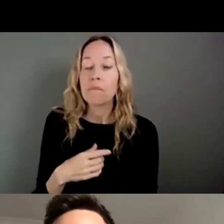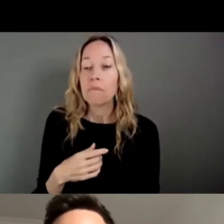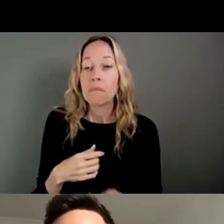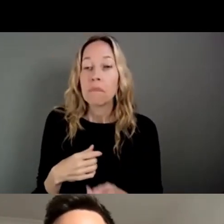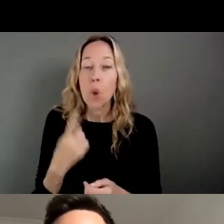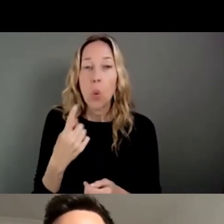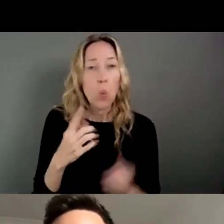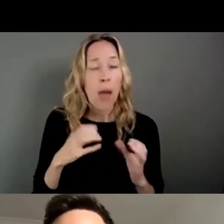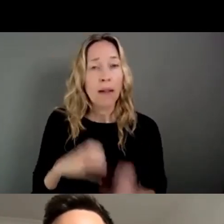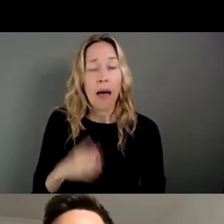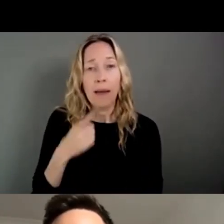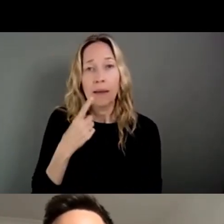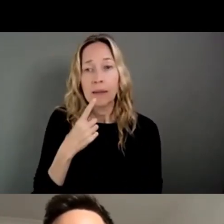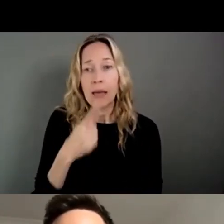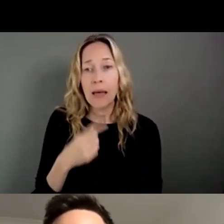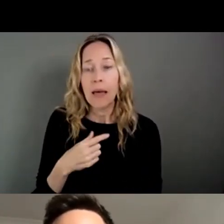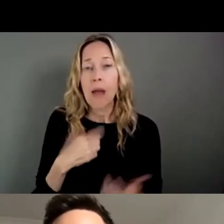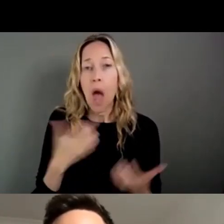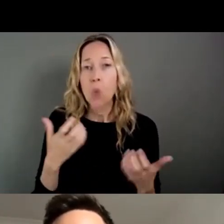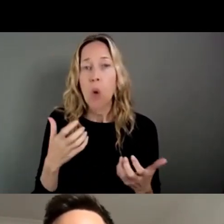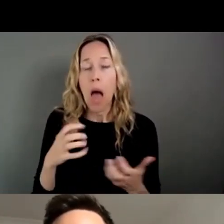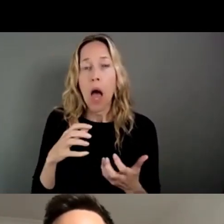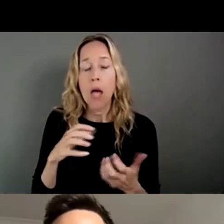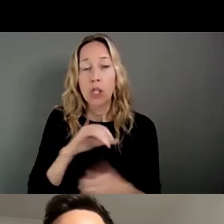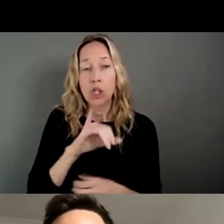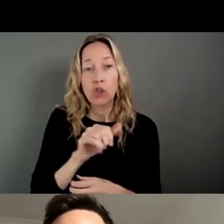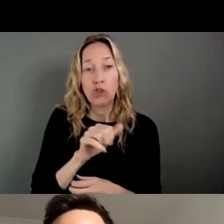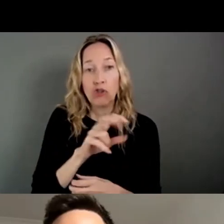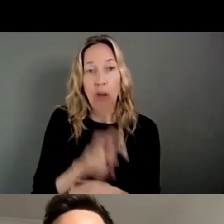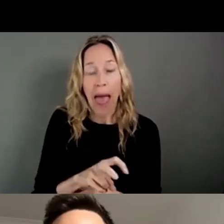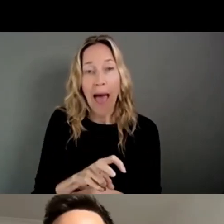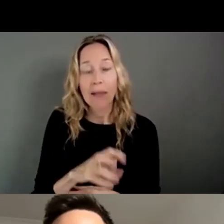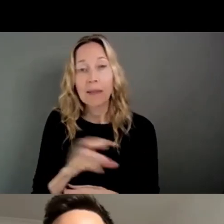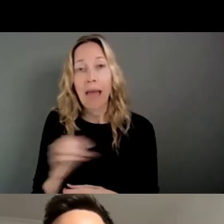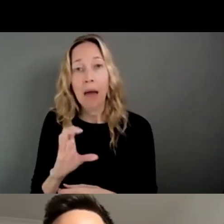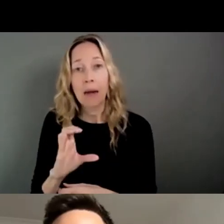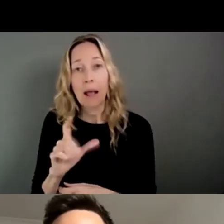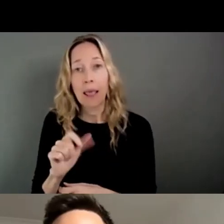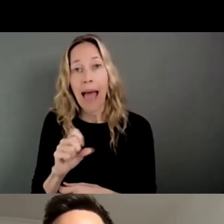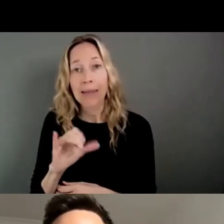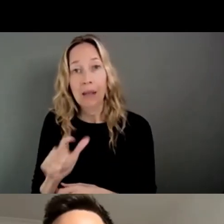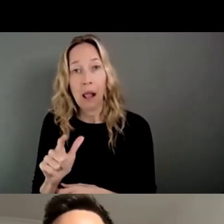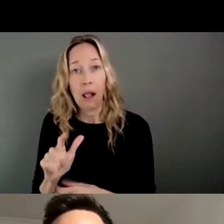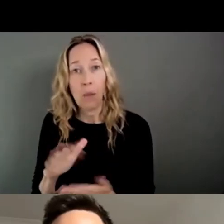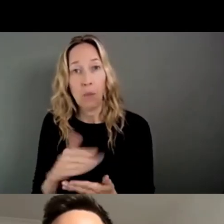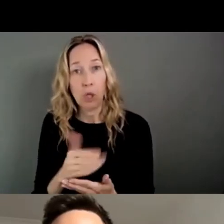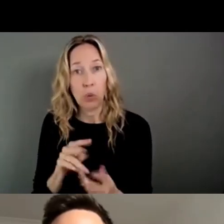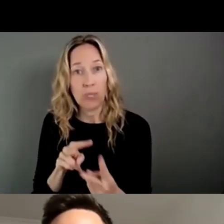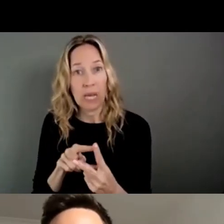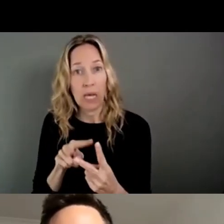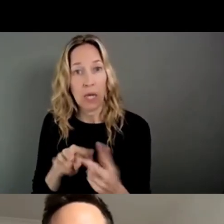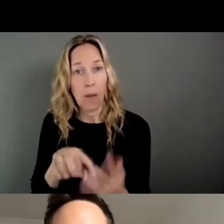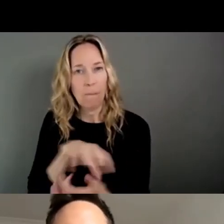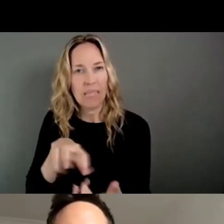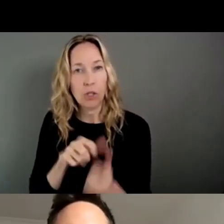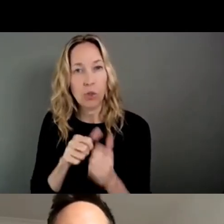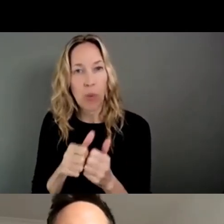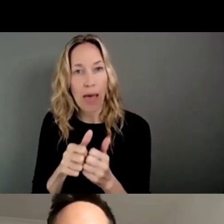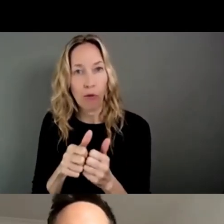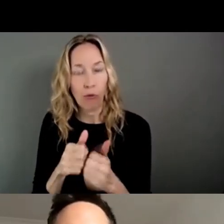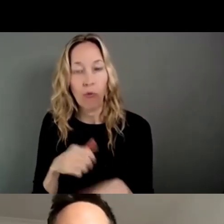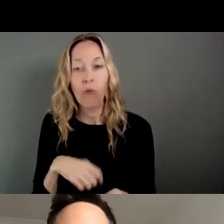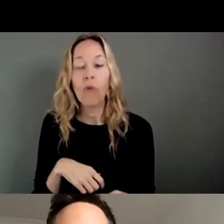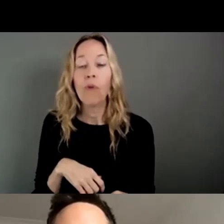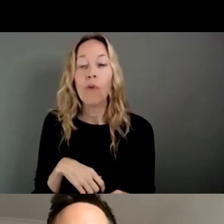mixing jazz and classical music together. And that's really all they want to do. And so I'm saying, well, so what